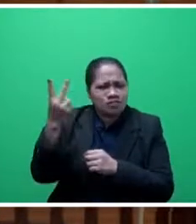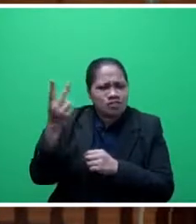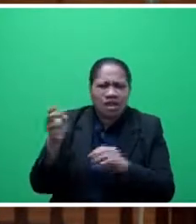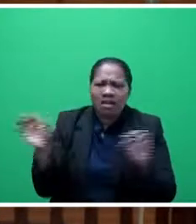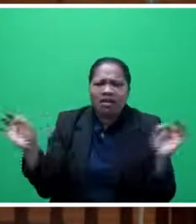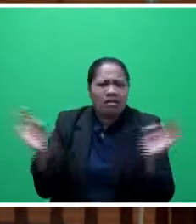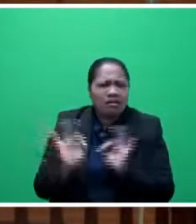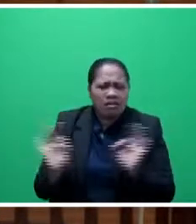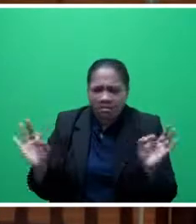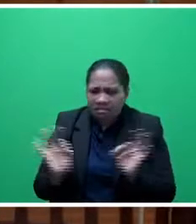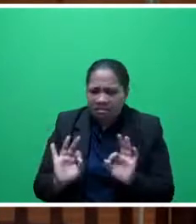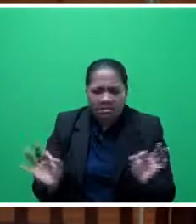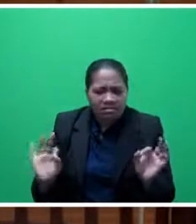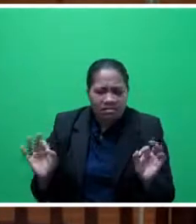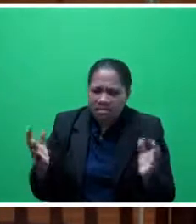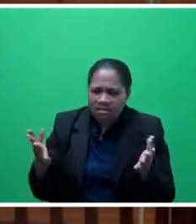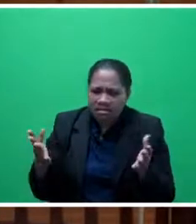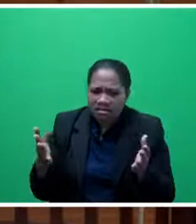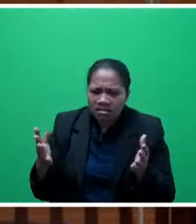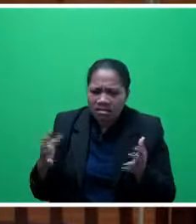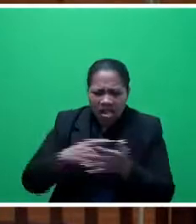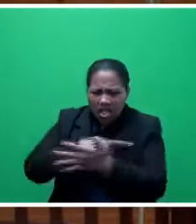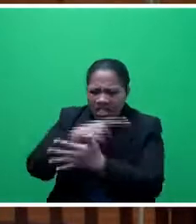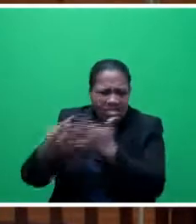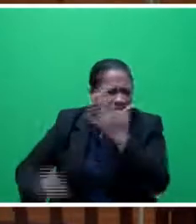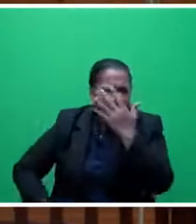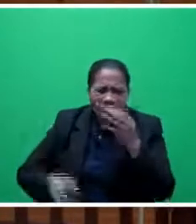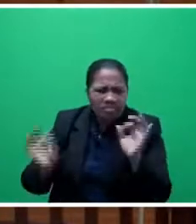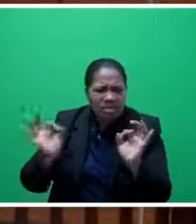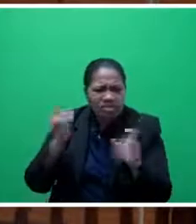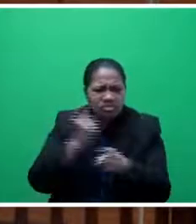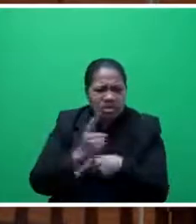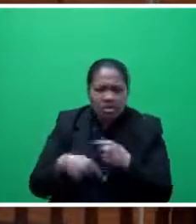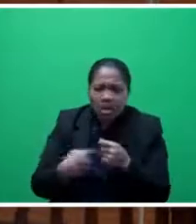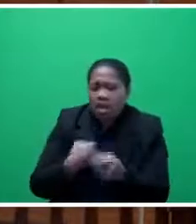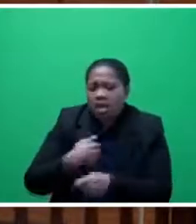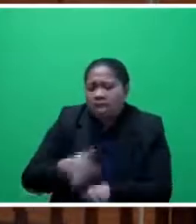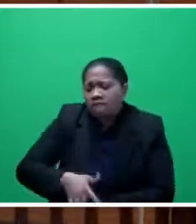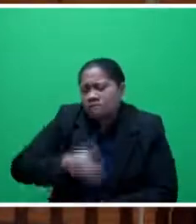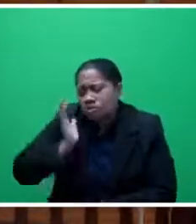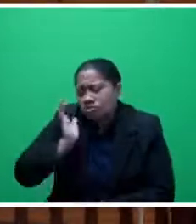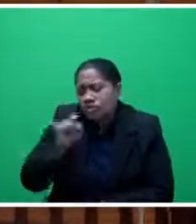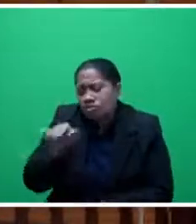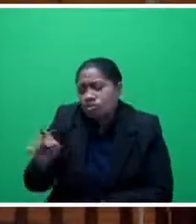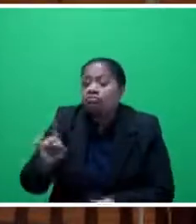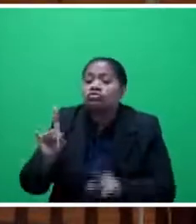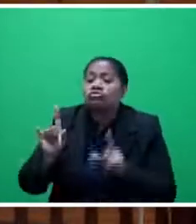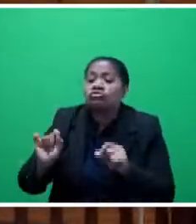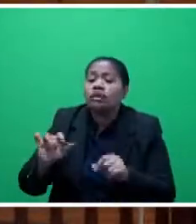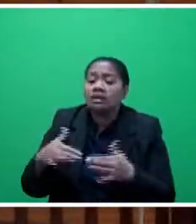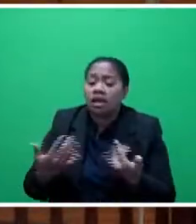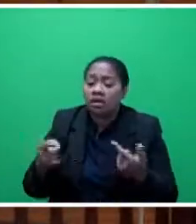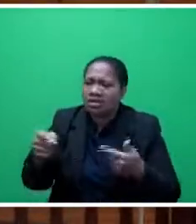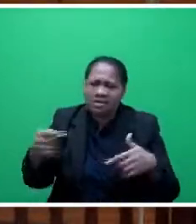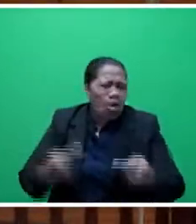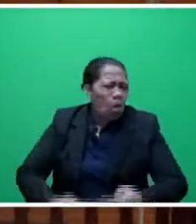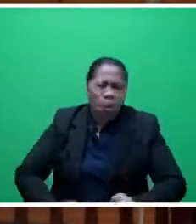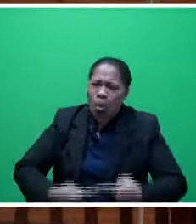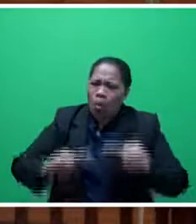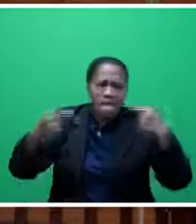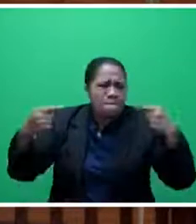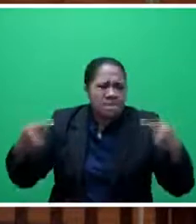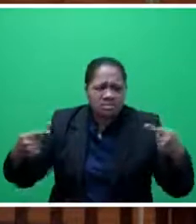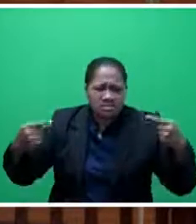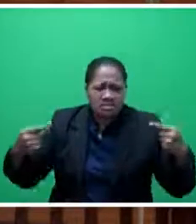Order. Order. Well, I'm very sorry for you what you're doing now. In total opposite, we